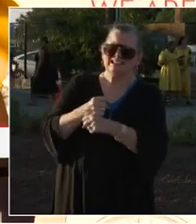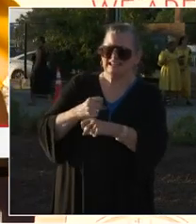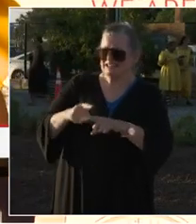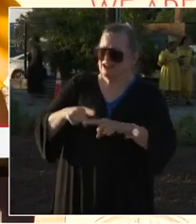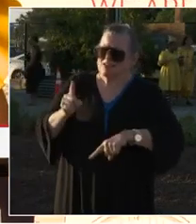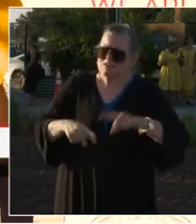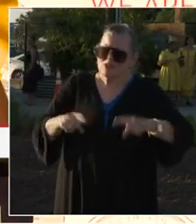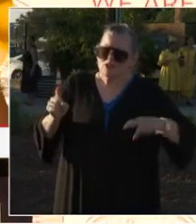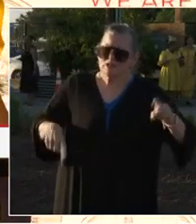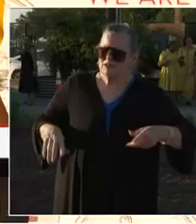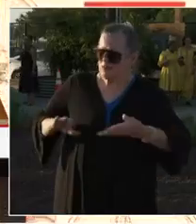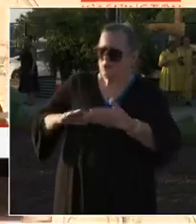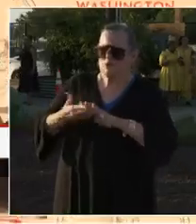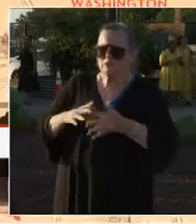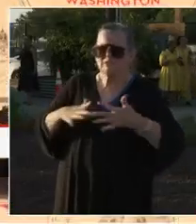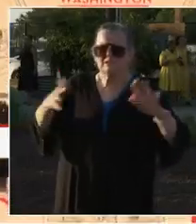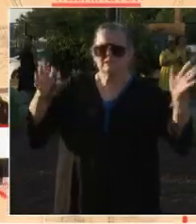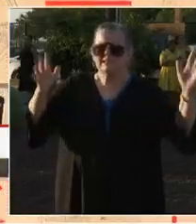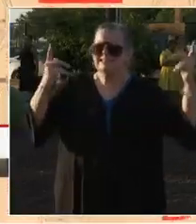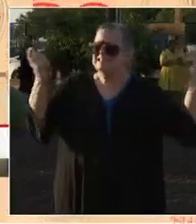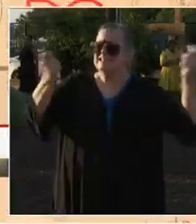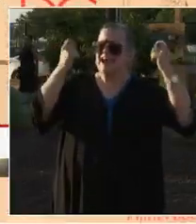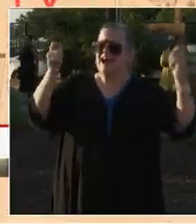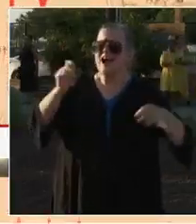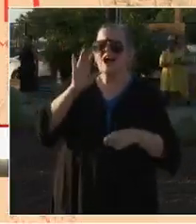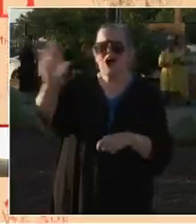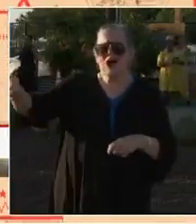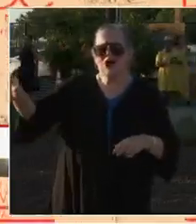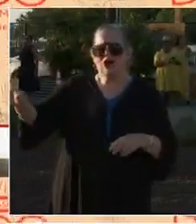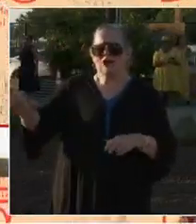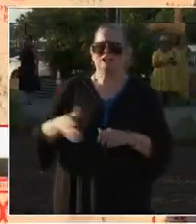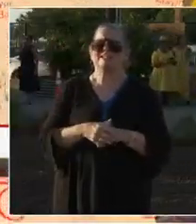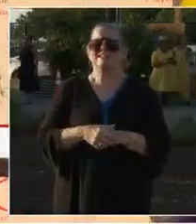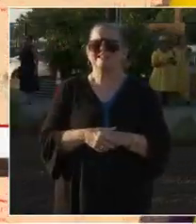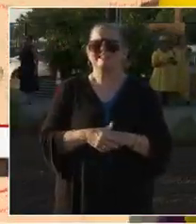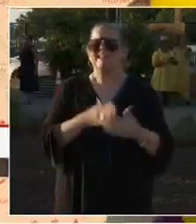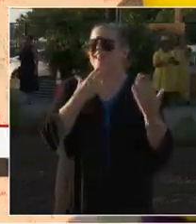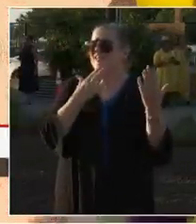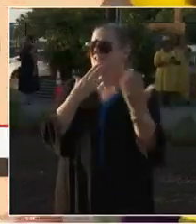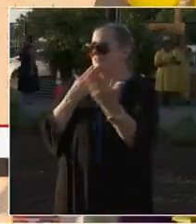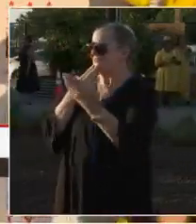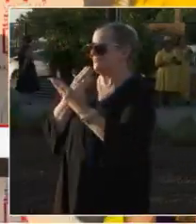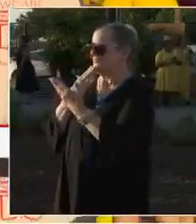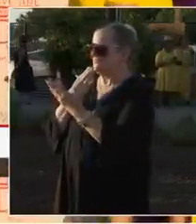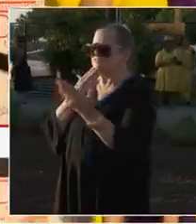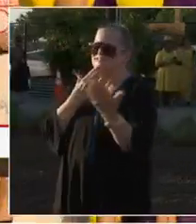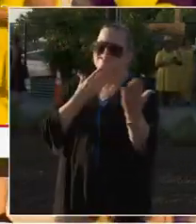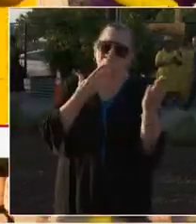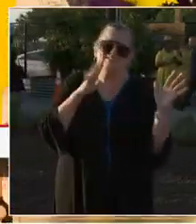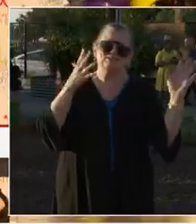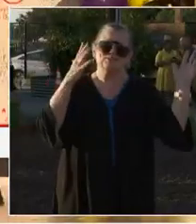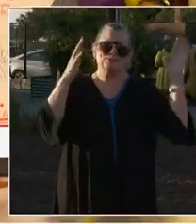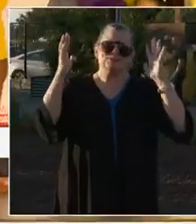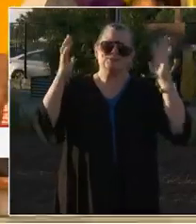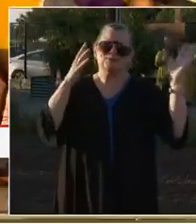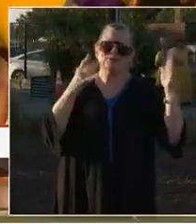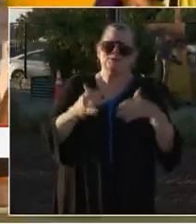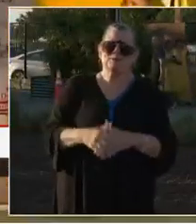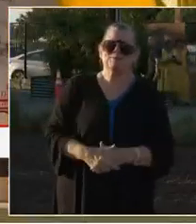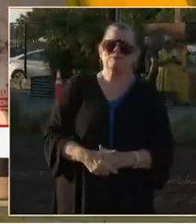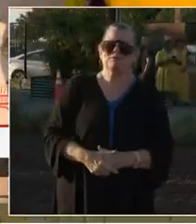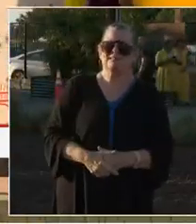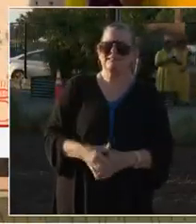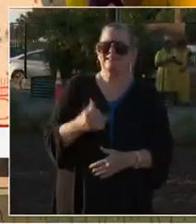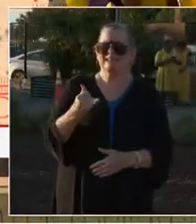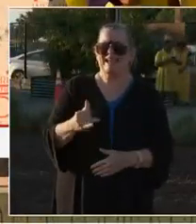of applause and celebrate her. Thank you, Director Reyes. Thank you, Natasha. Hello, and